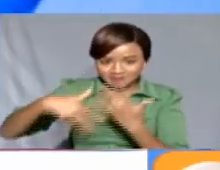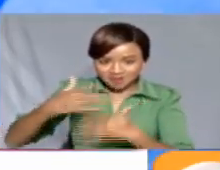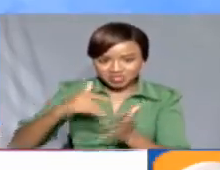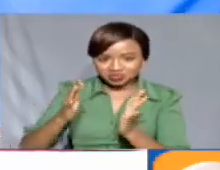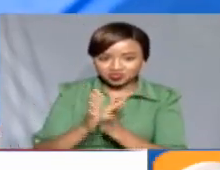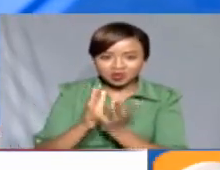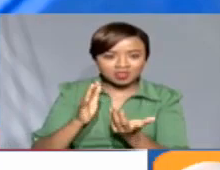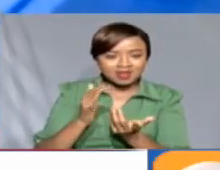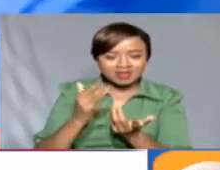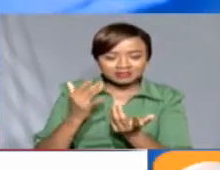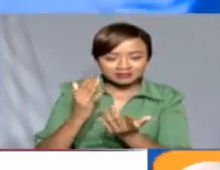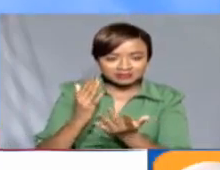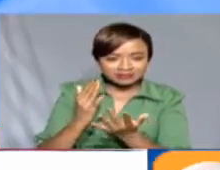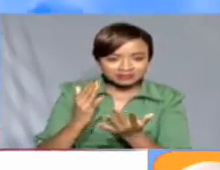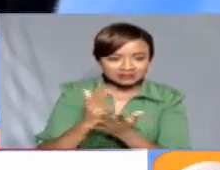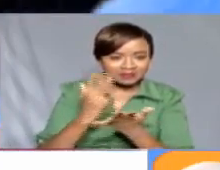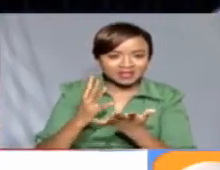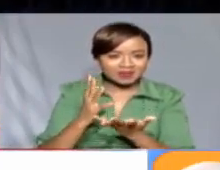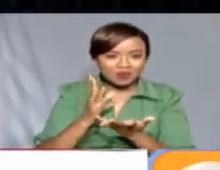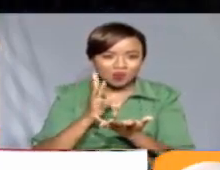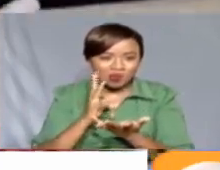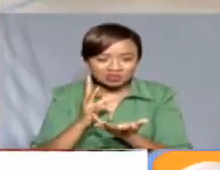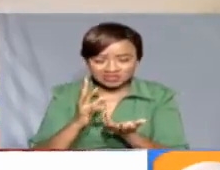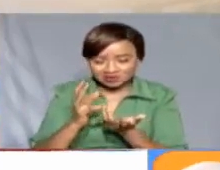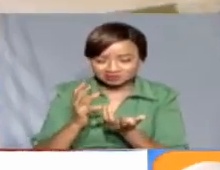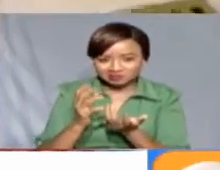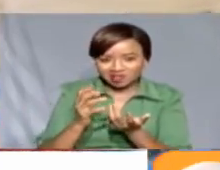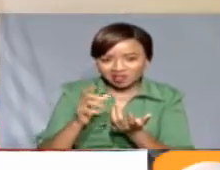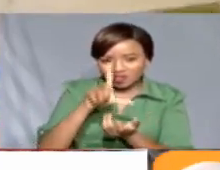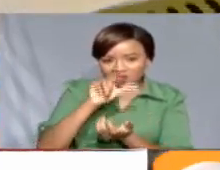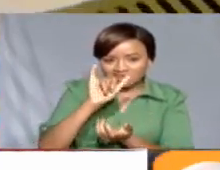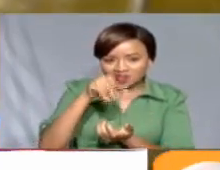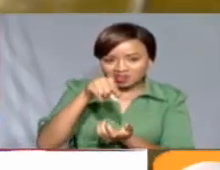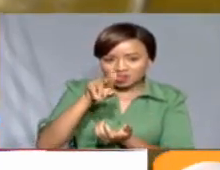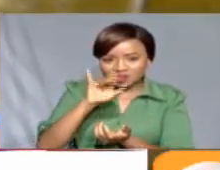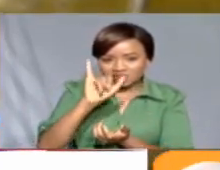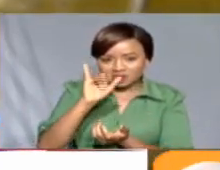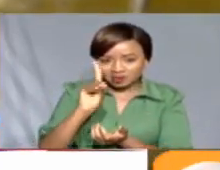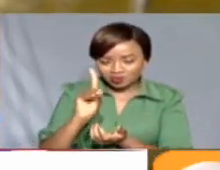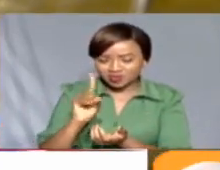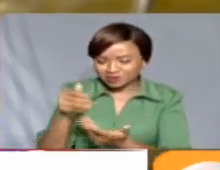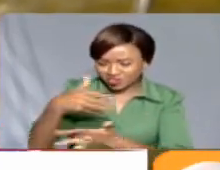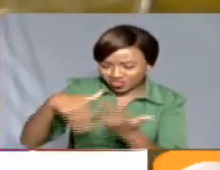mucus material, is it? Yes, from the throat, okay. Any cells from the throat,